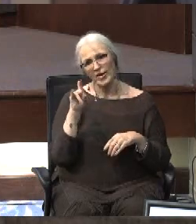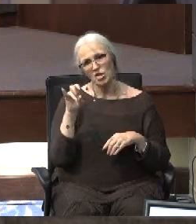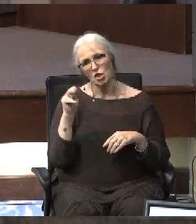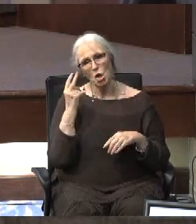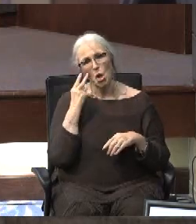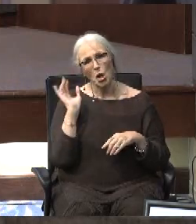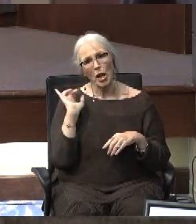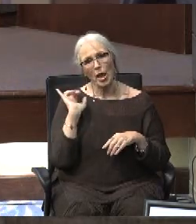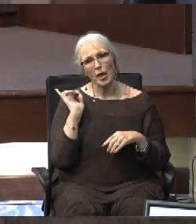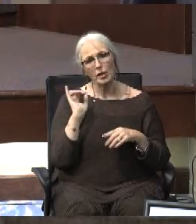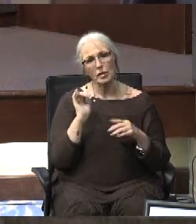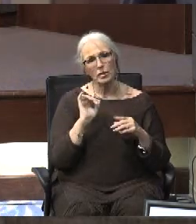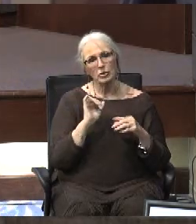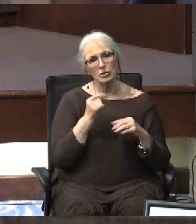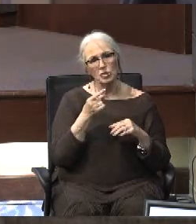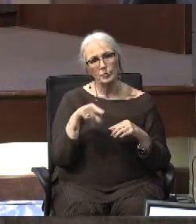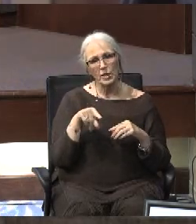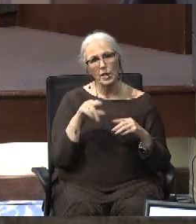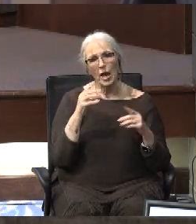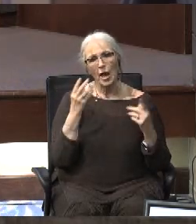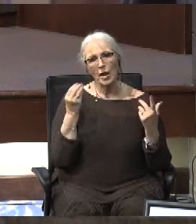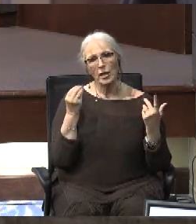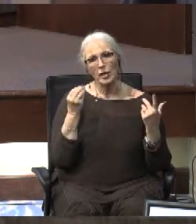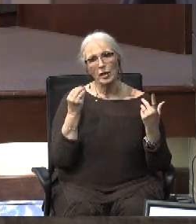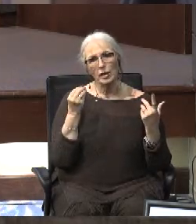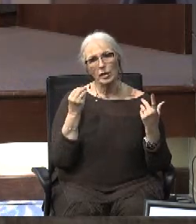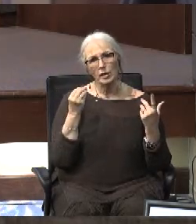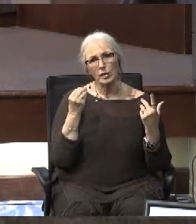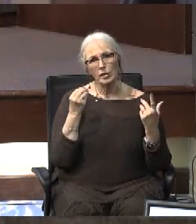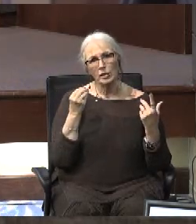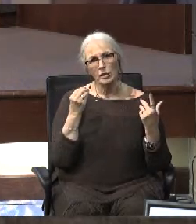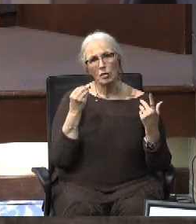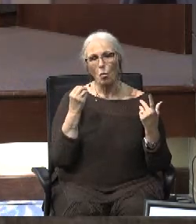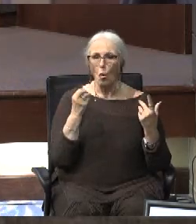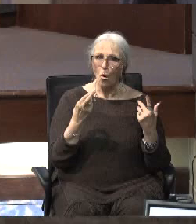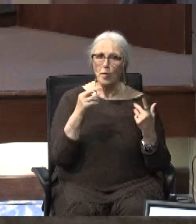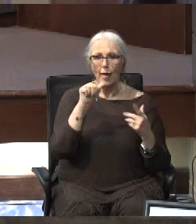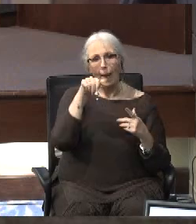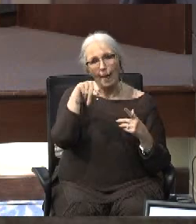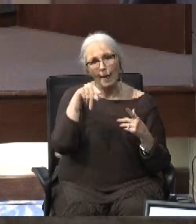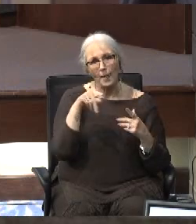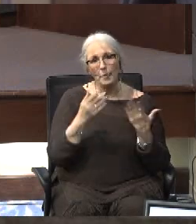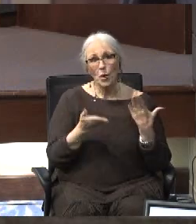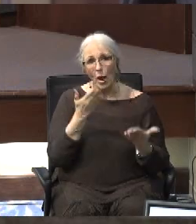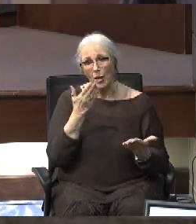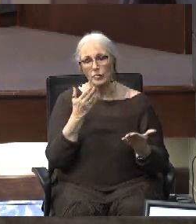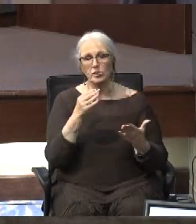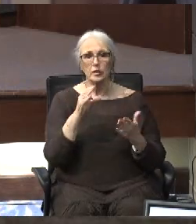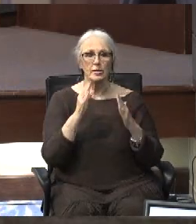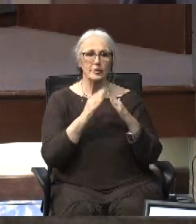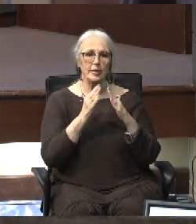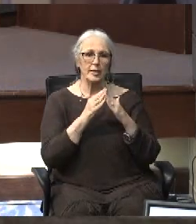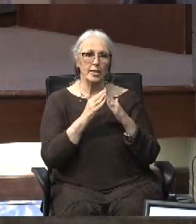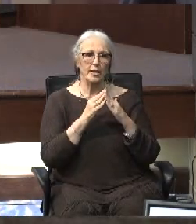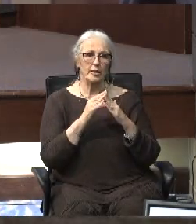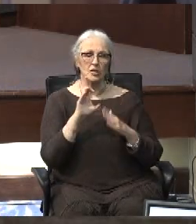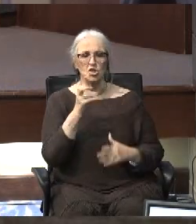like, just GP, perhaps on the app, perhaps, the city channel.